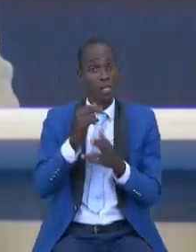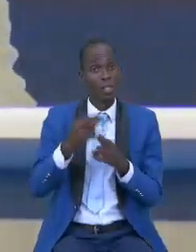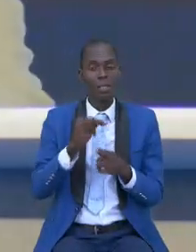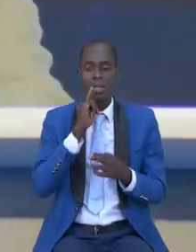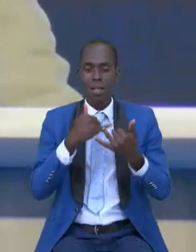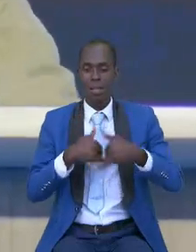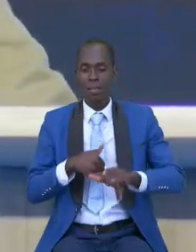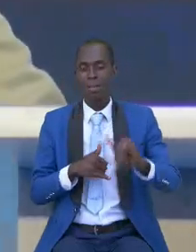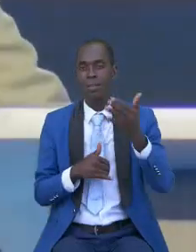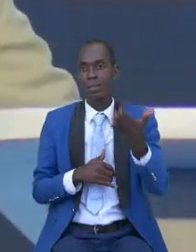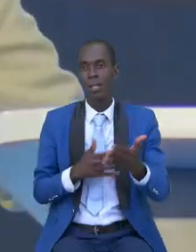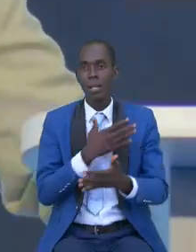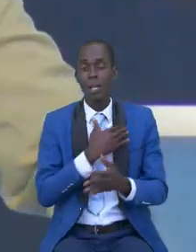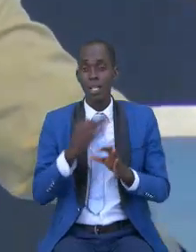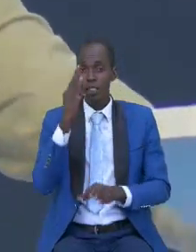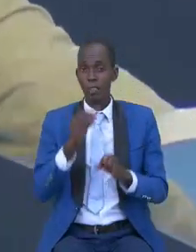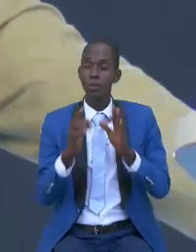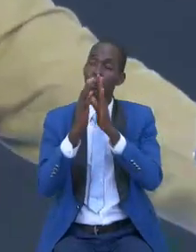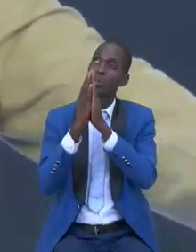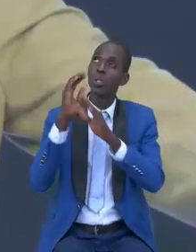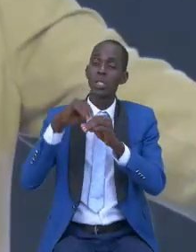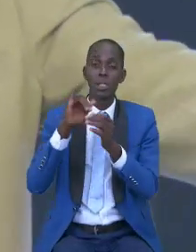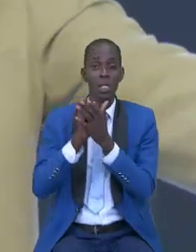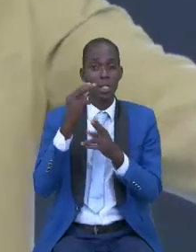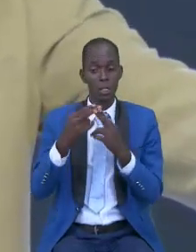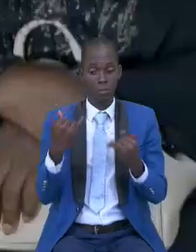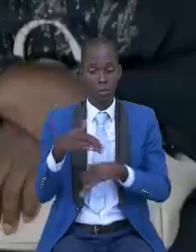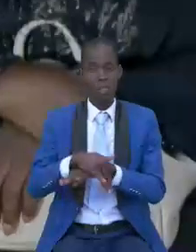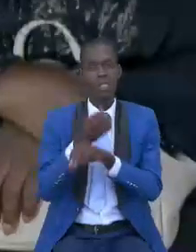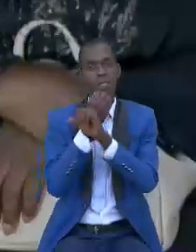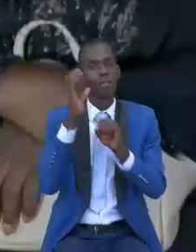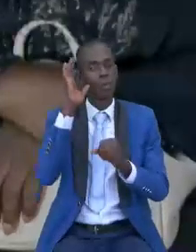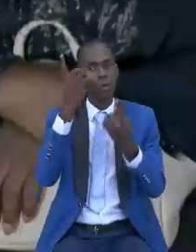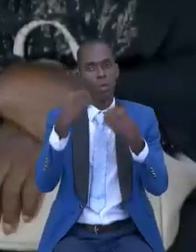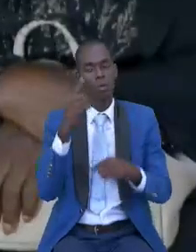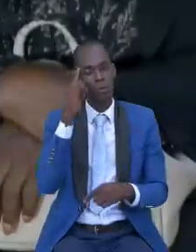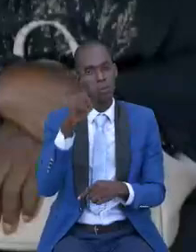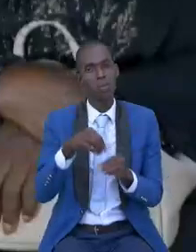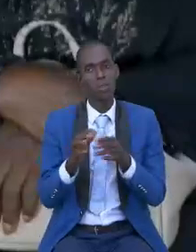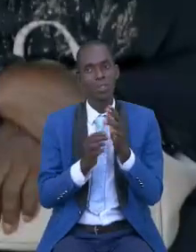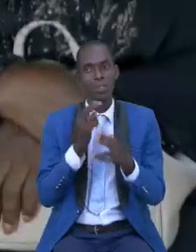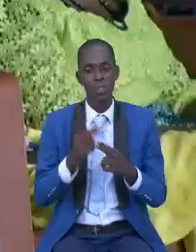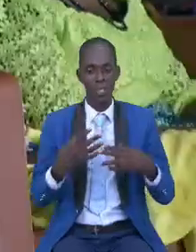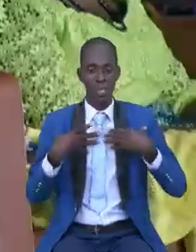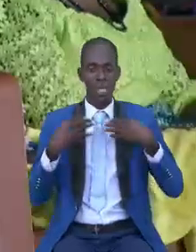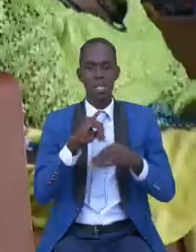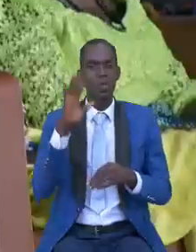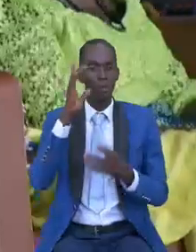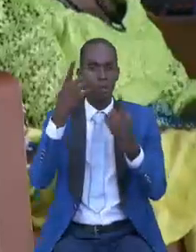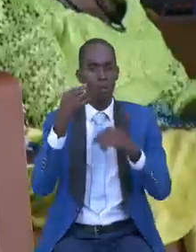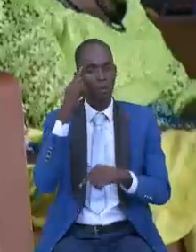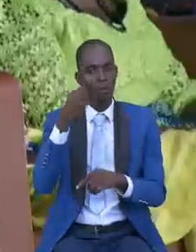there. And as you call on the name tonight, salvation will come. Yes. Healing will come.